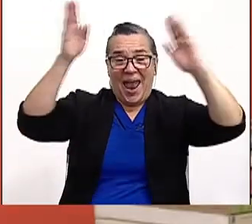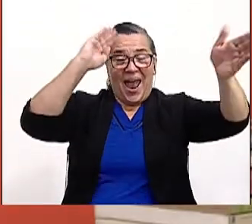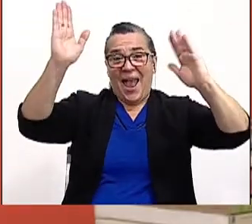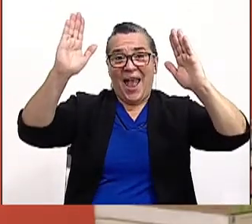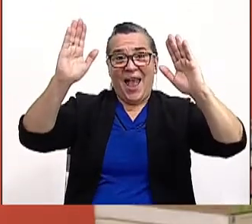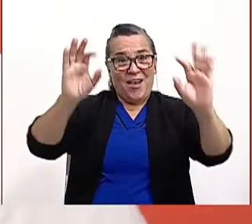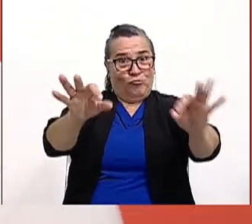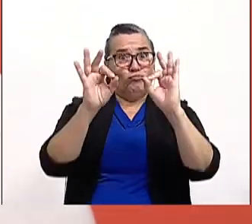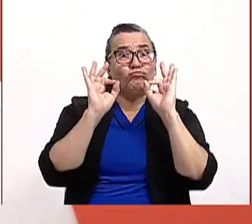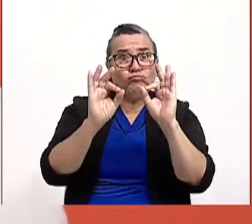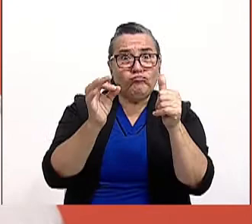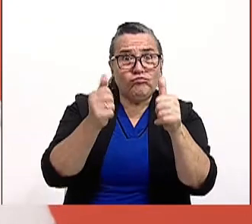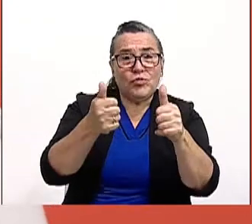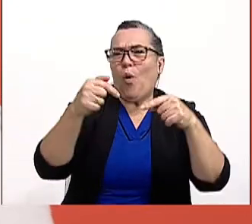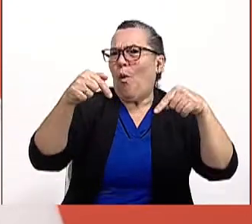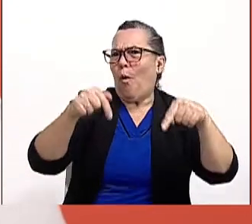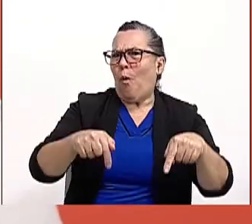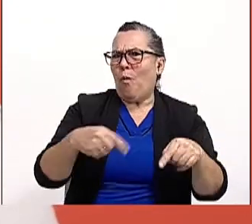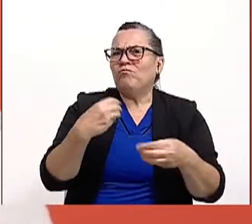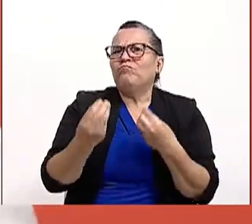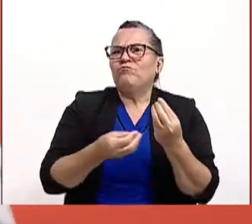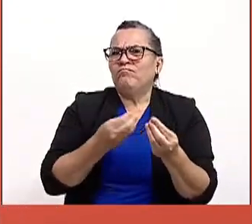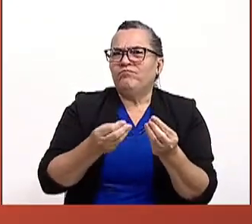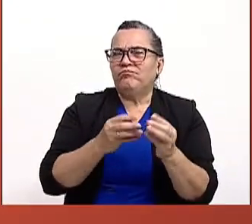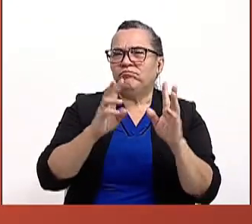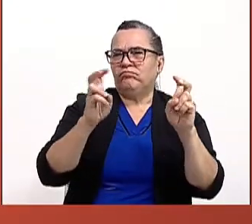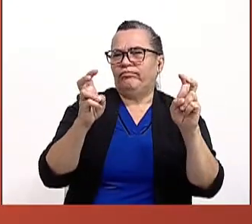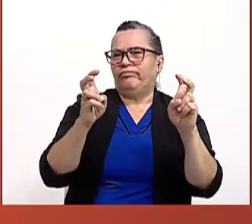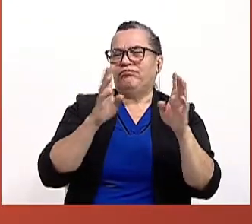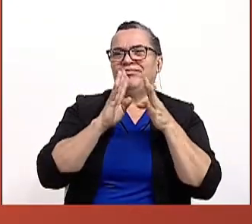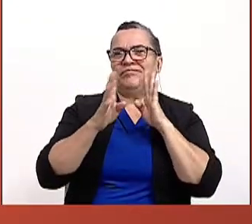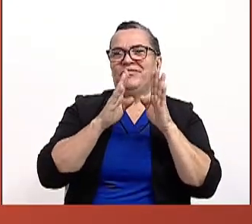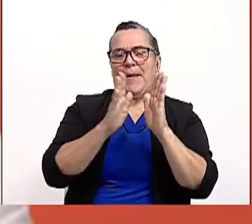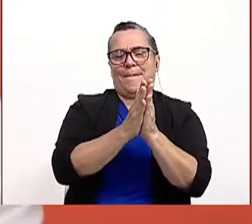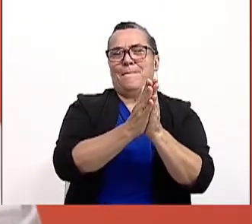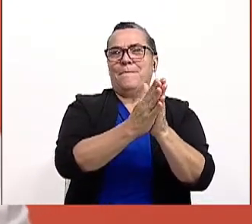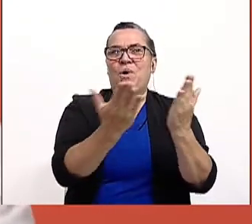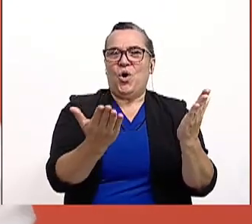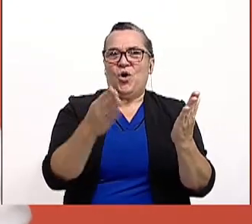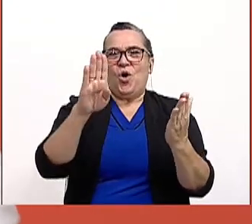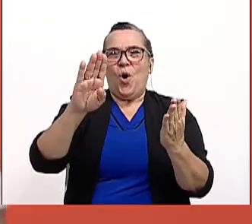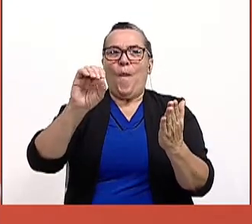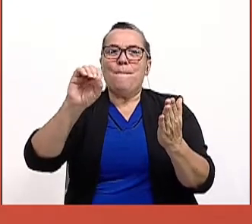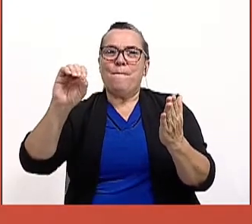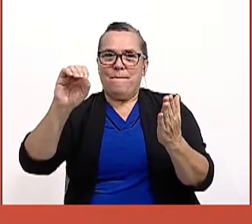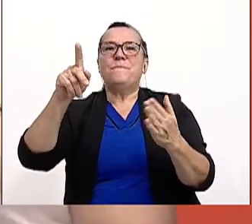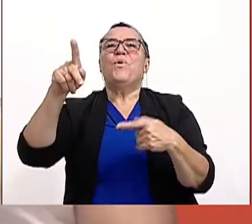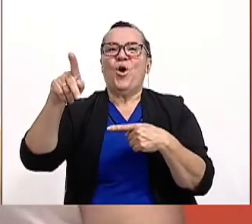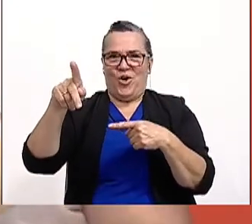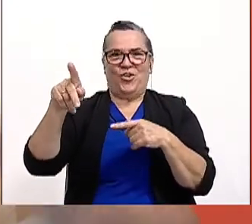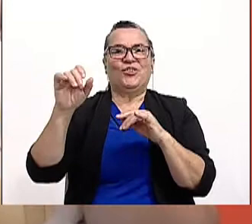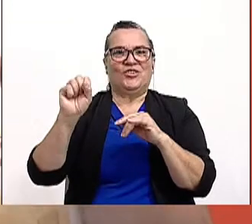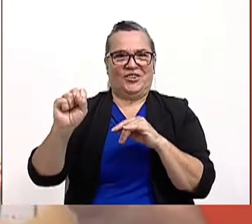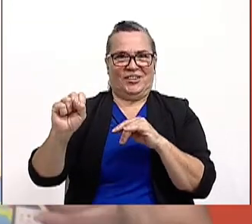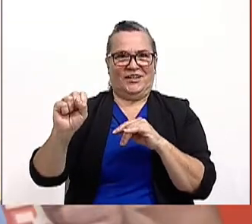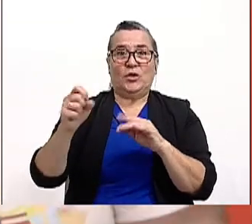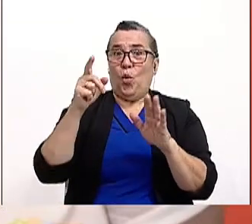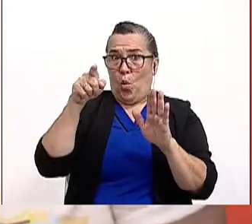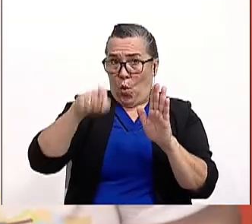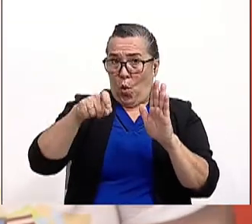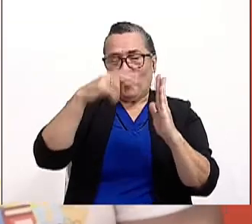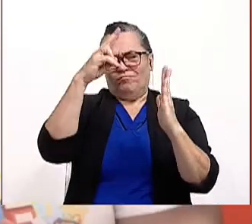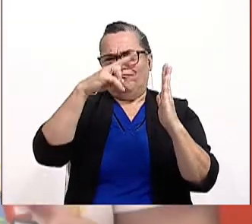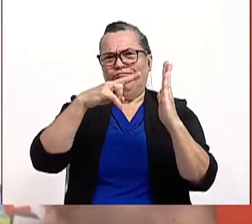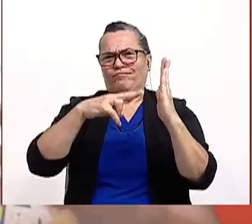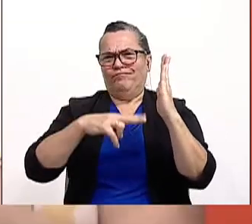How are you doing? Today, we're going to talk about books. Yeah, guys, books. The ones that you have to